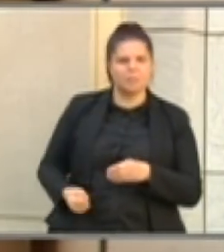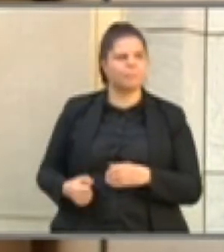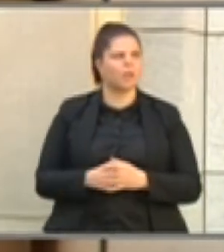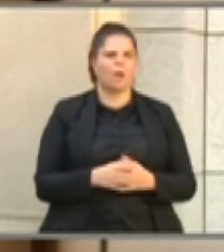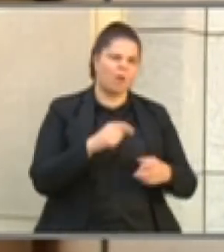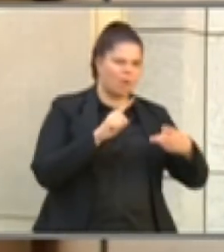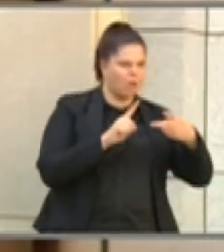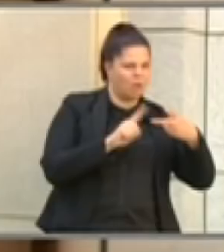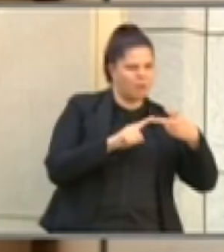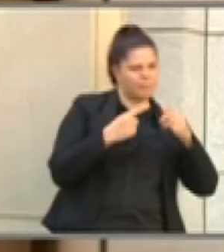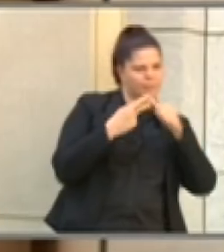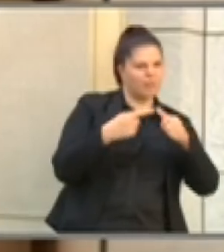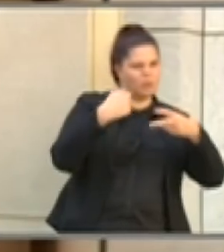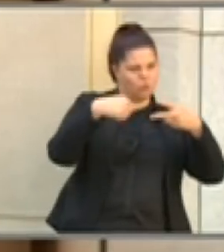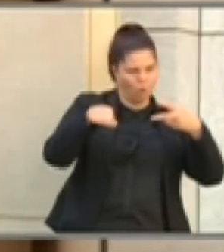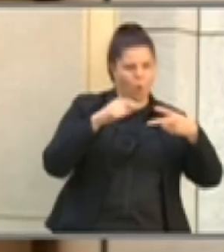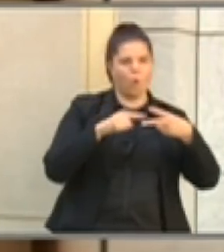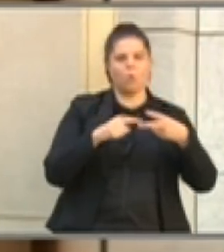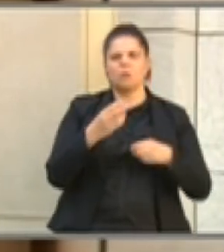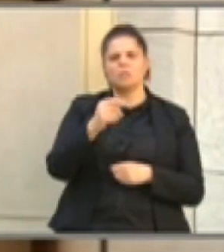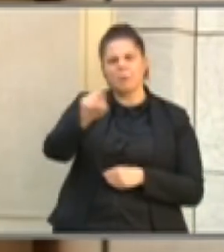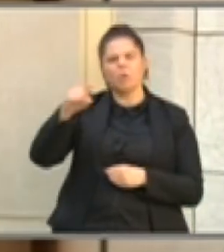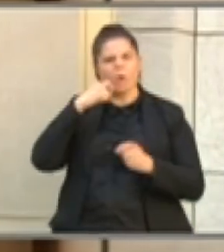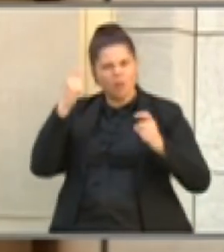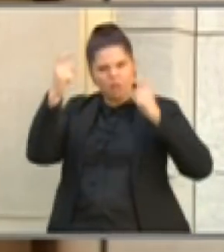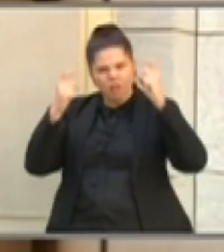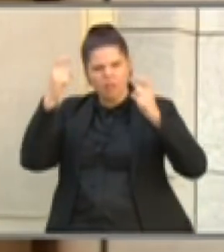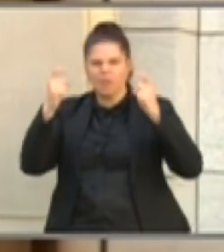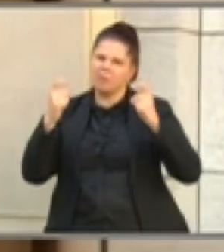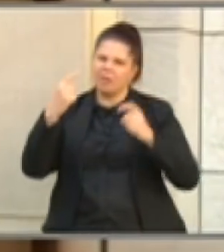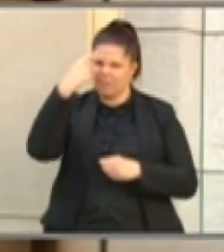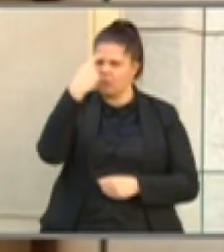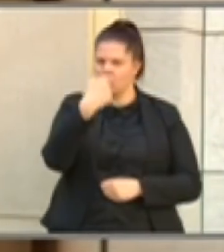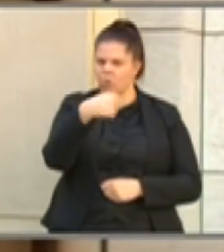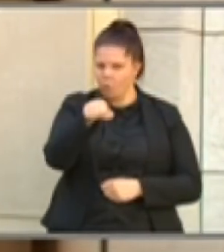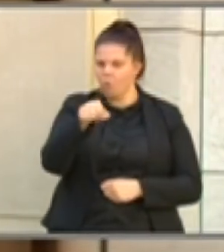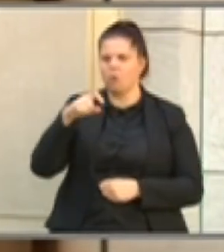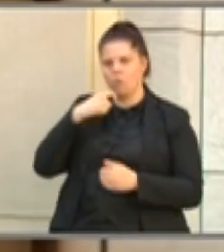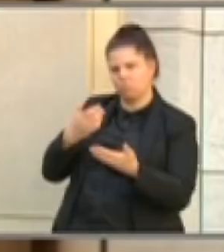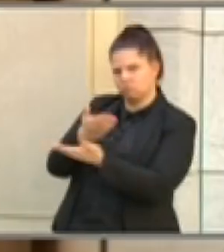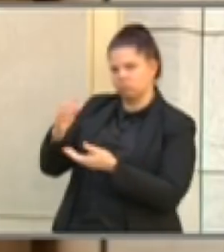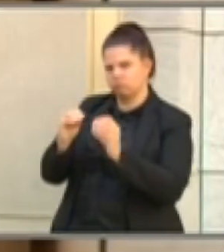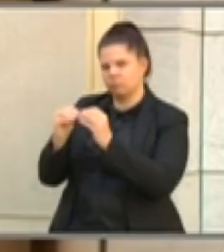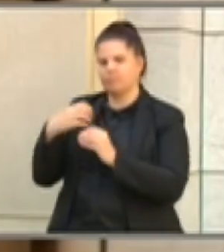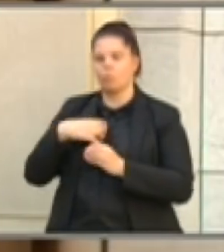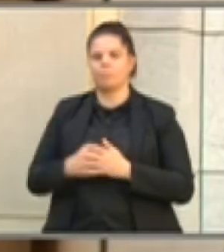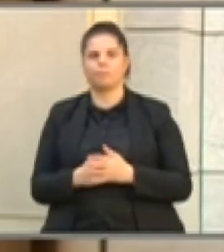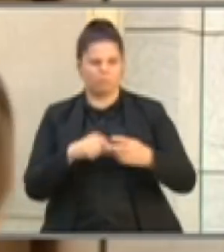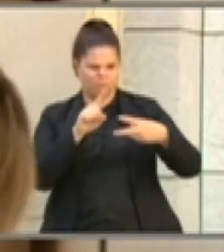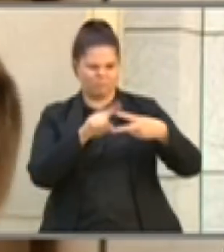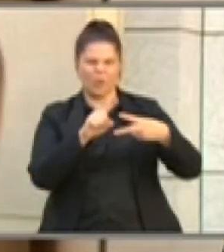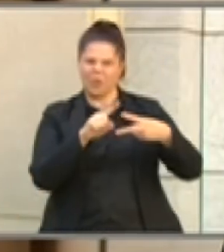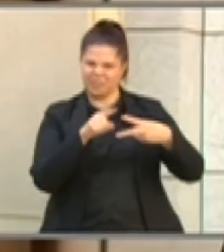under consideration, but for now the short answer to that is no. In terms of recalling Parliament, well, we will draft